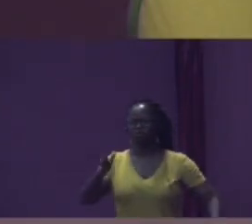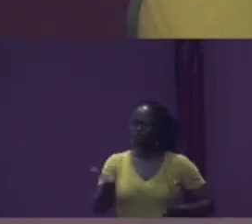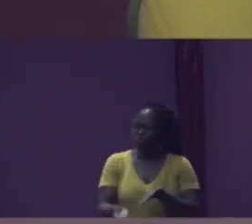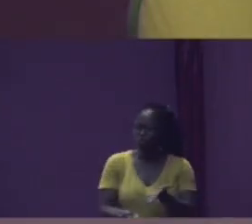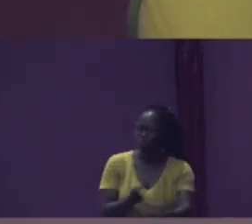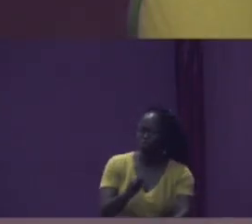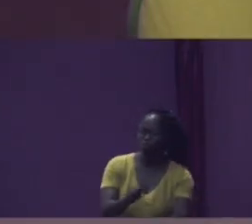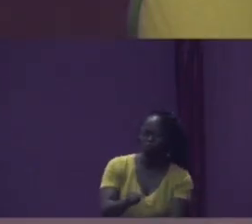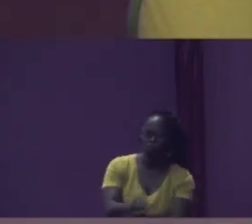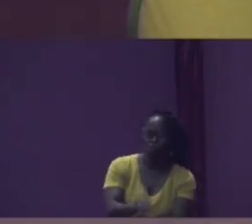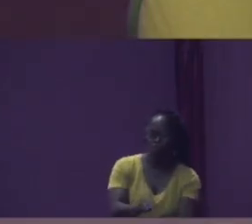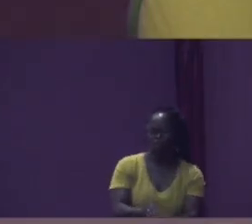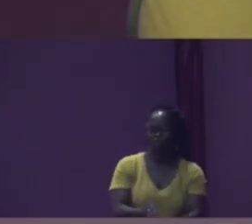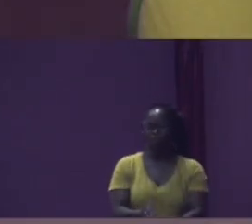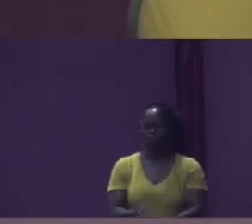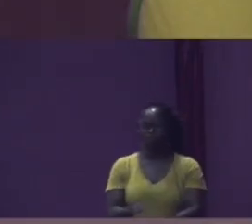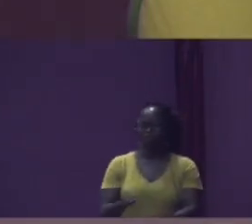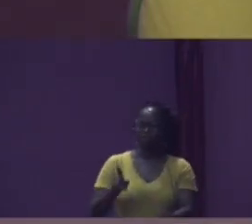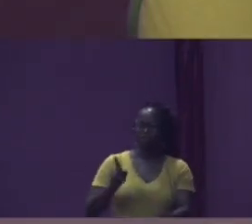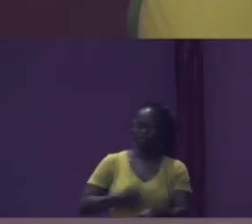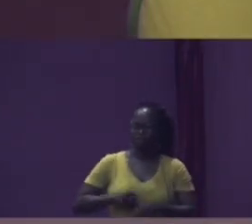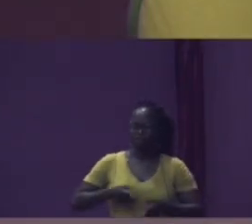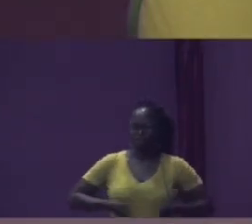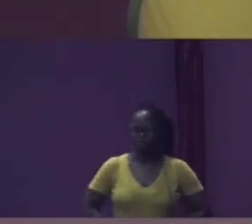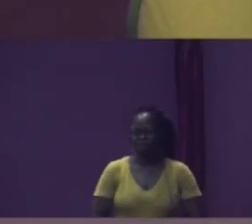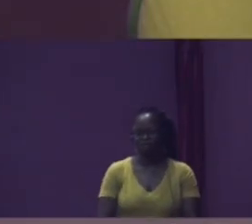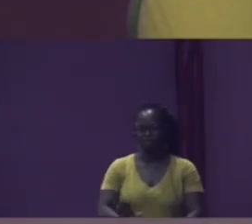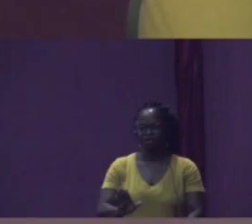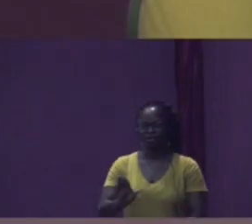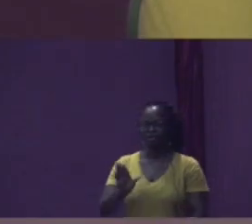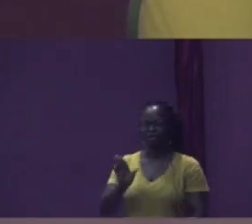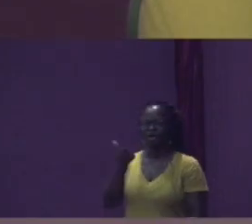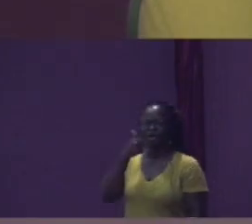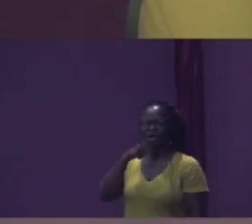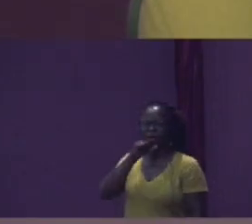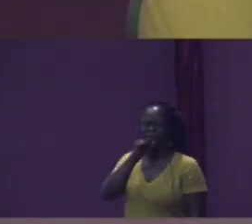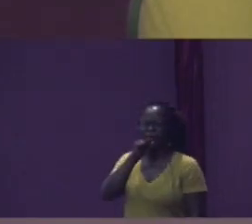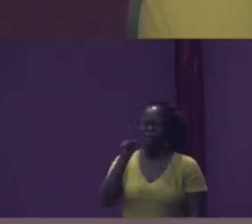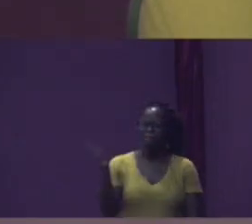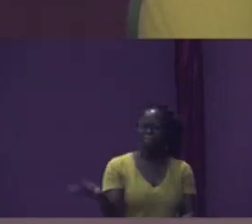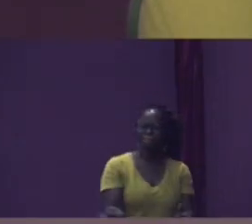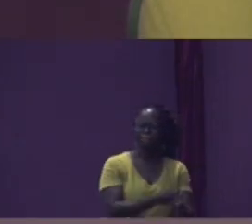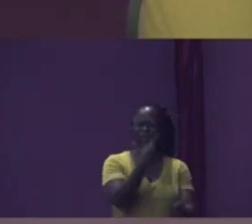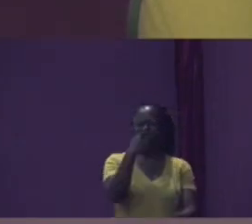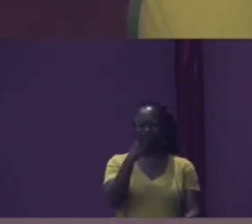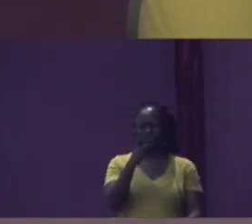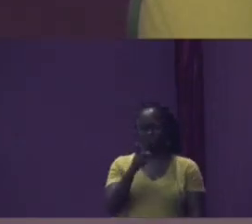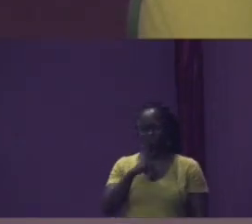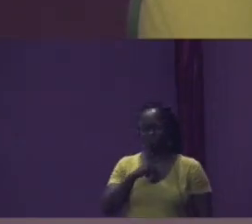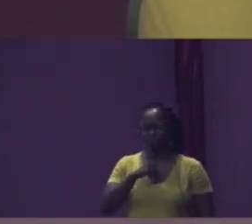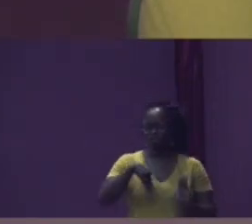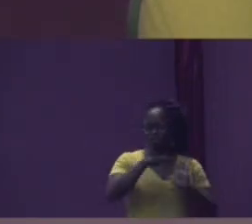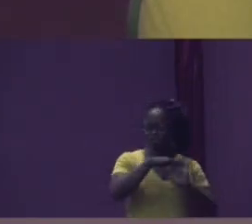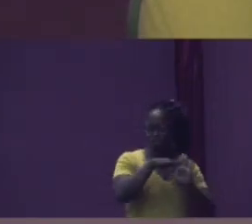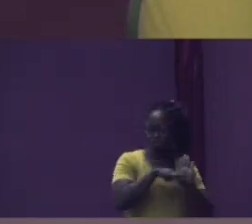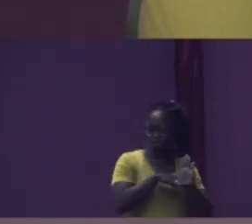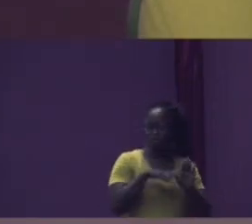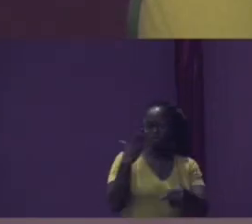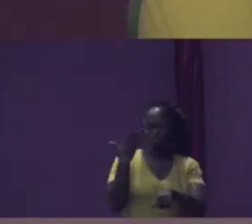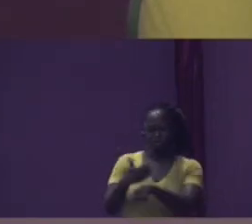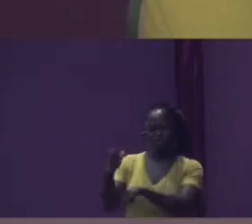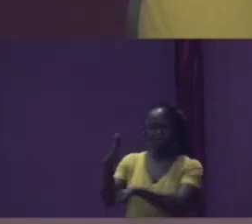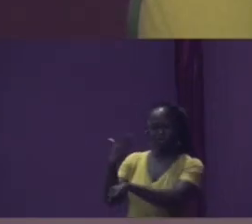Shayla described this morning. They first had programs to try to train traditional birth